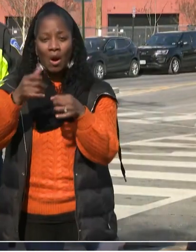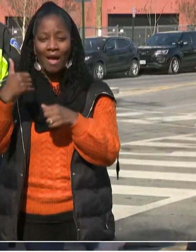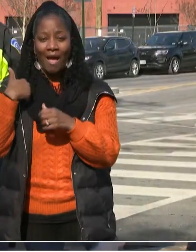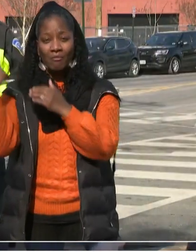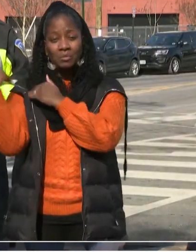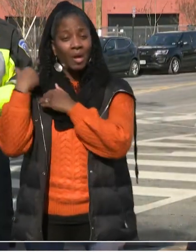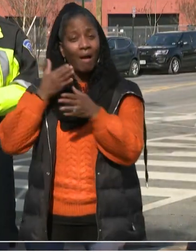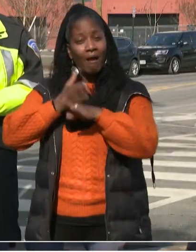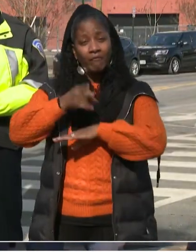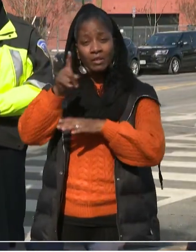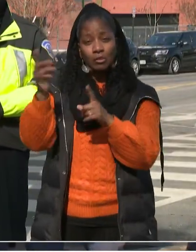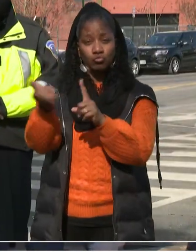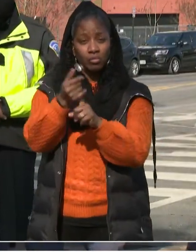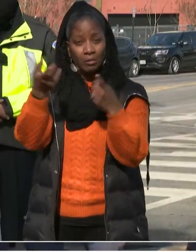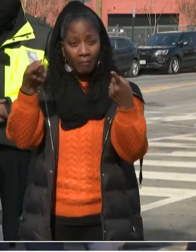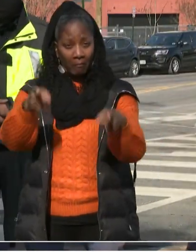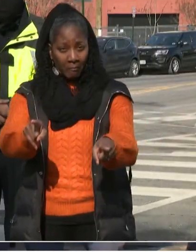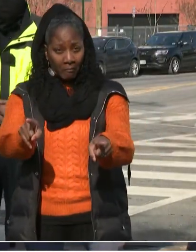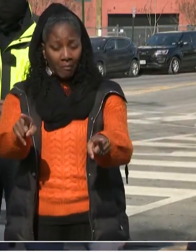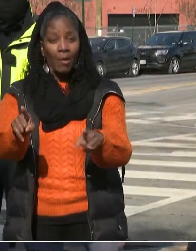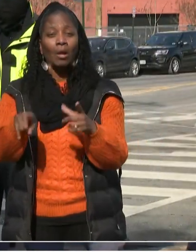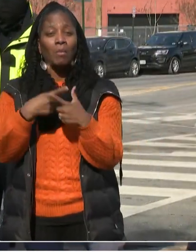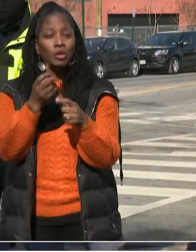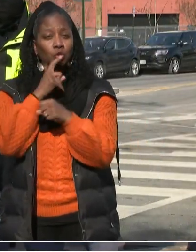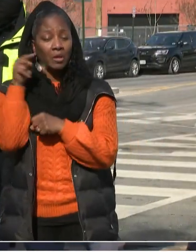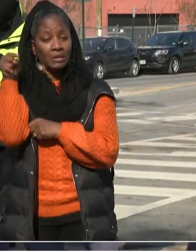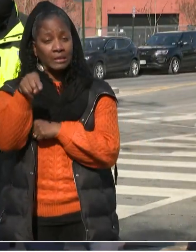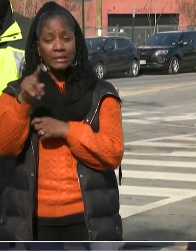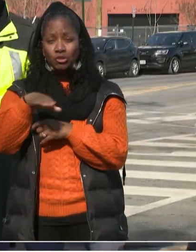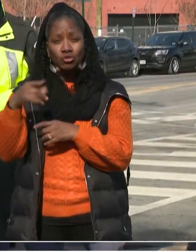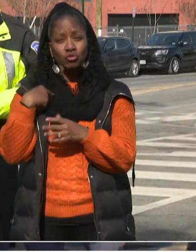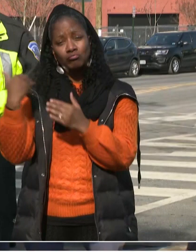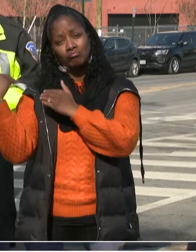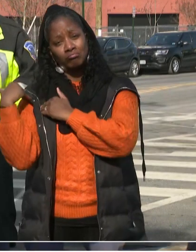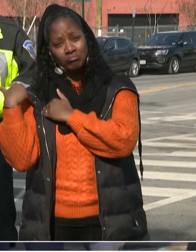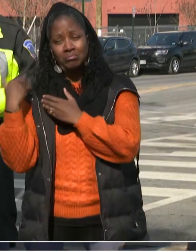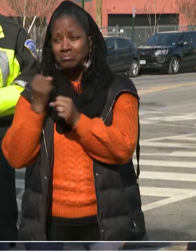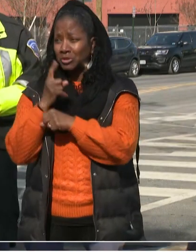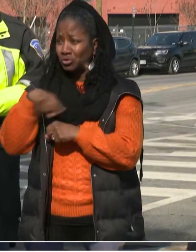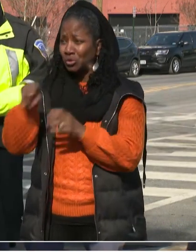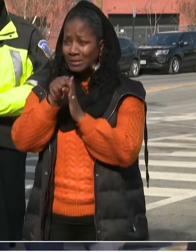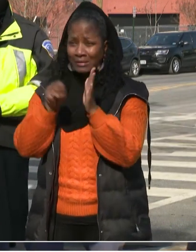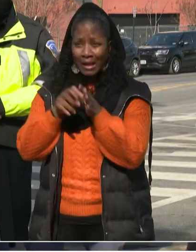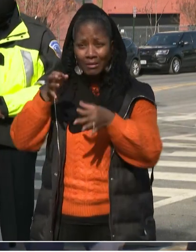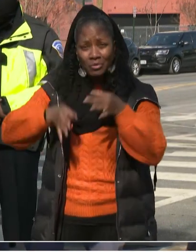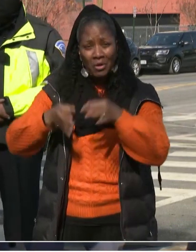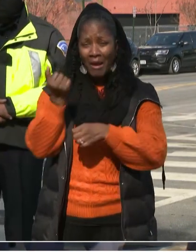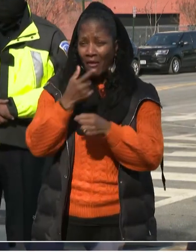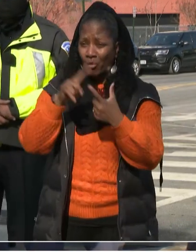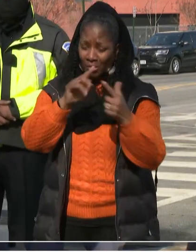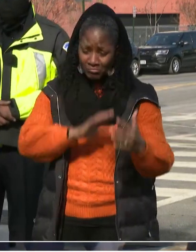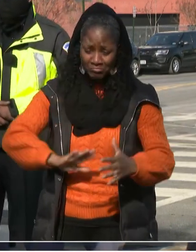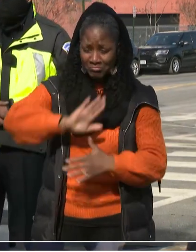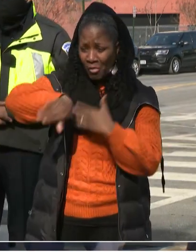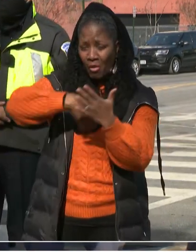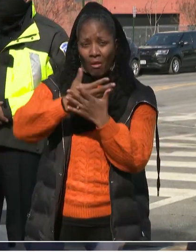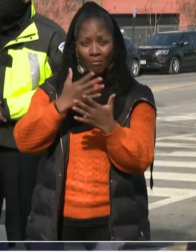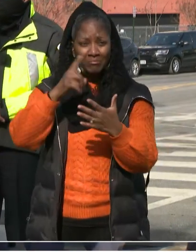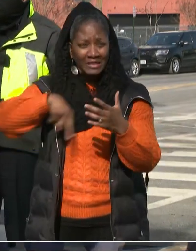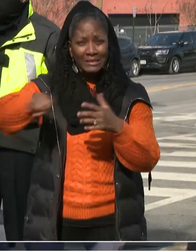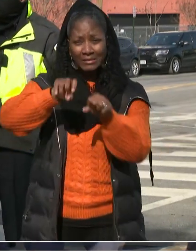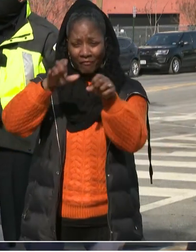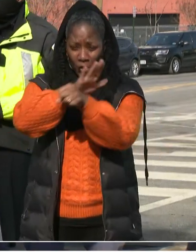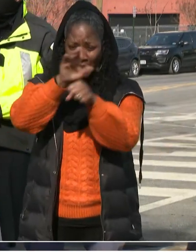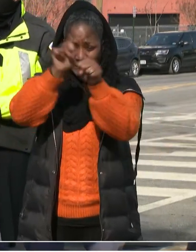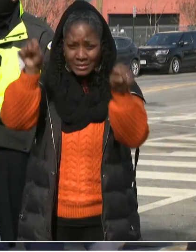arrests have been made, also to make sure that these children are held accountable. The state's attorneys, everyone in the ecosystem has a role to play. And